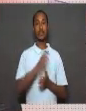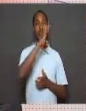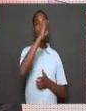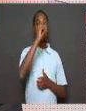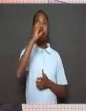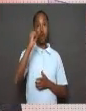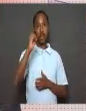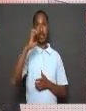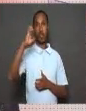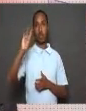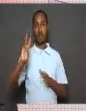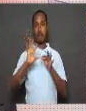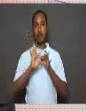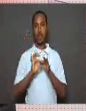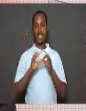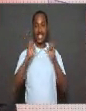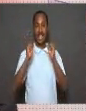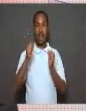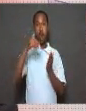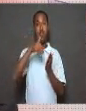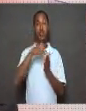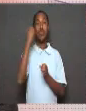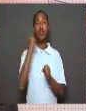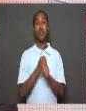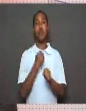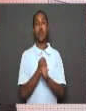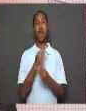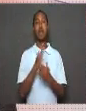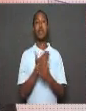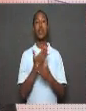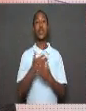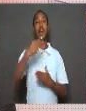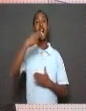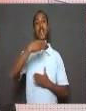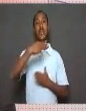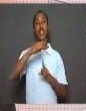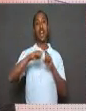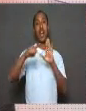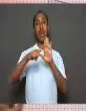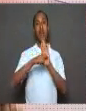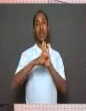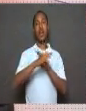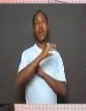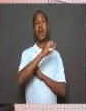Coordinate covalent bonds can also be formed between a hydrogen ion